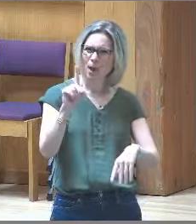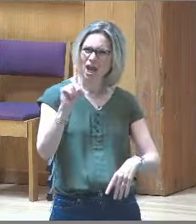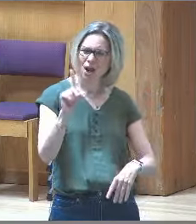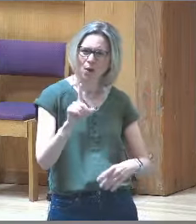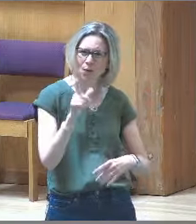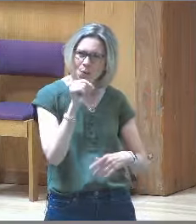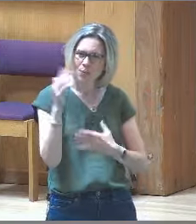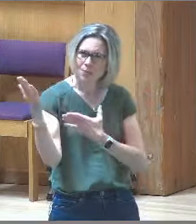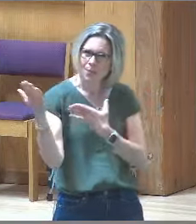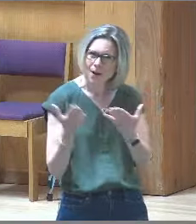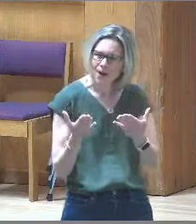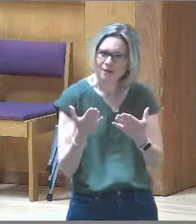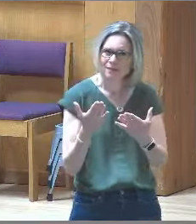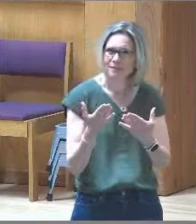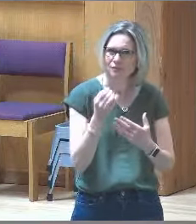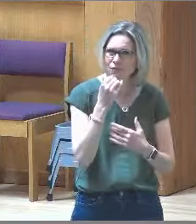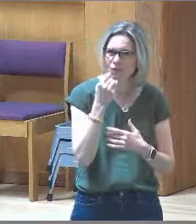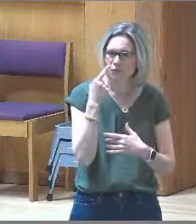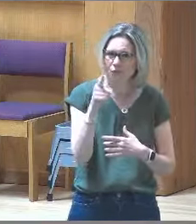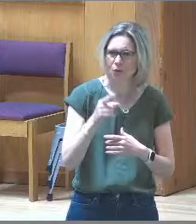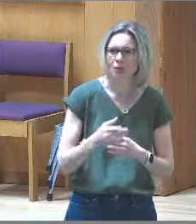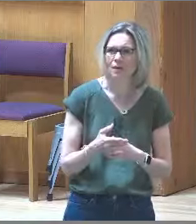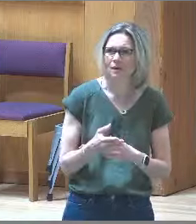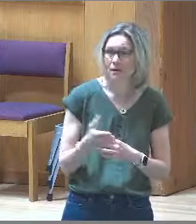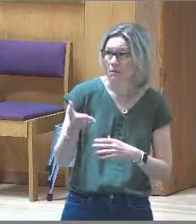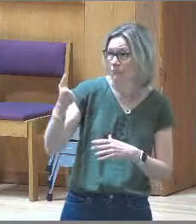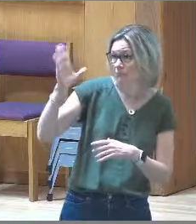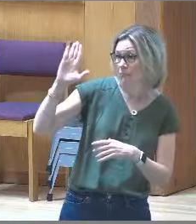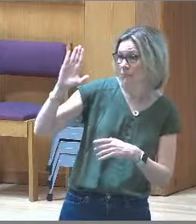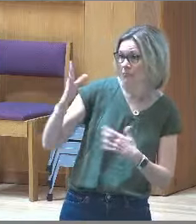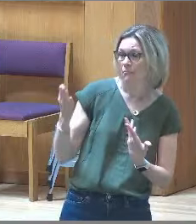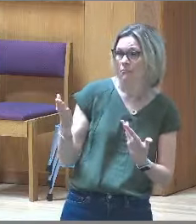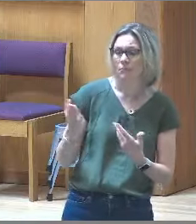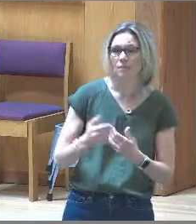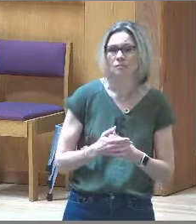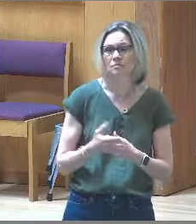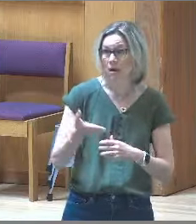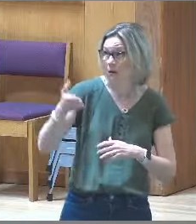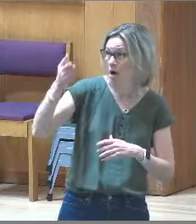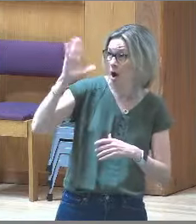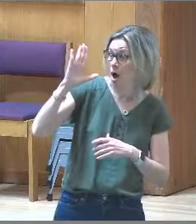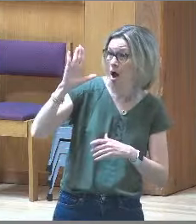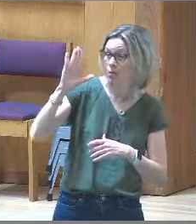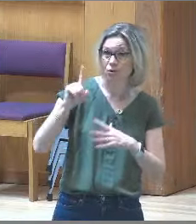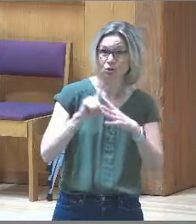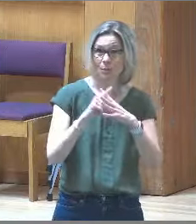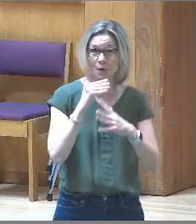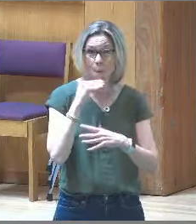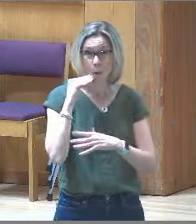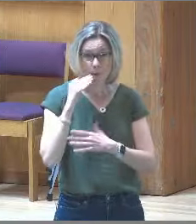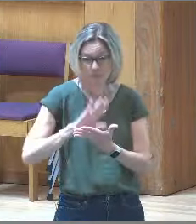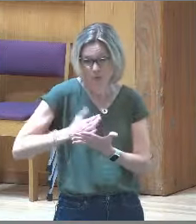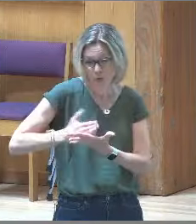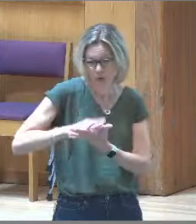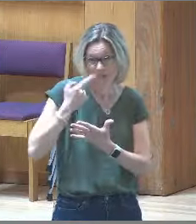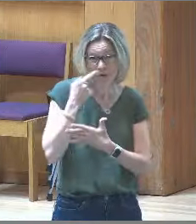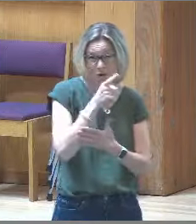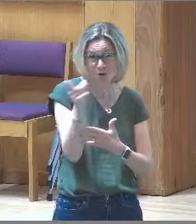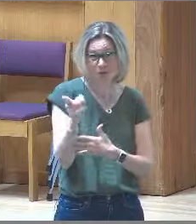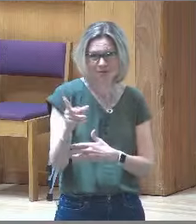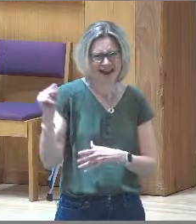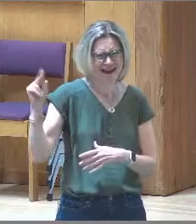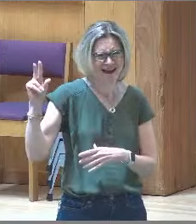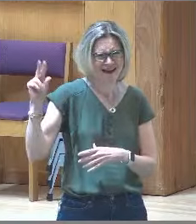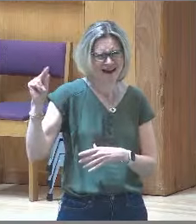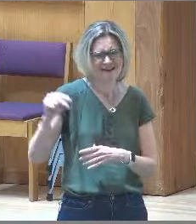the food to you? Who brings the food to you? God. So God will be at home cooking for you? No.